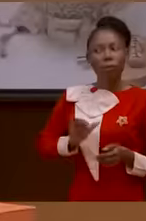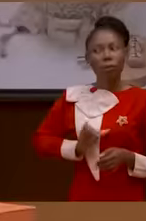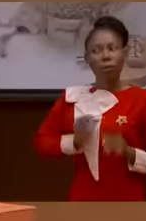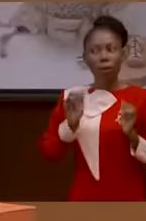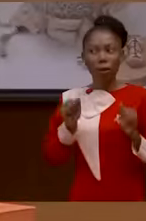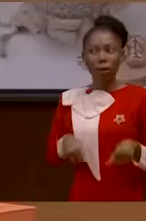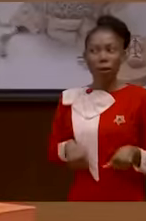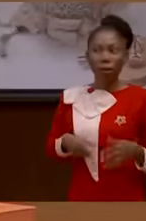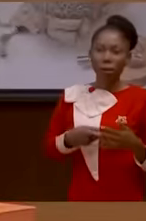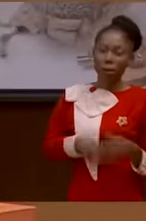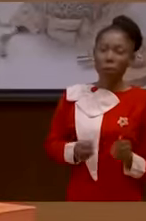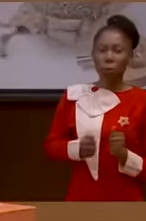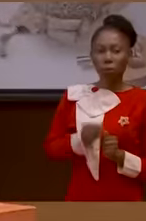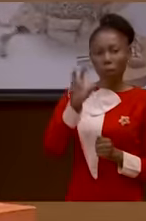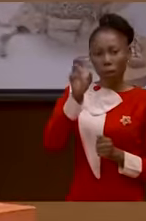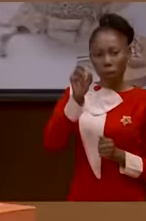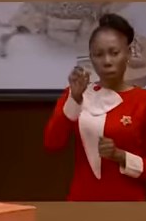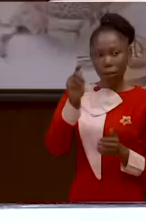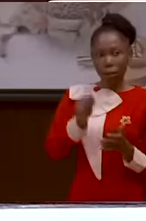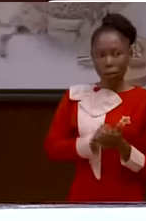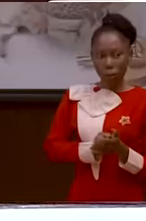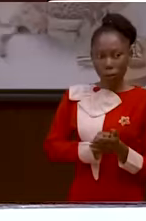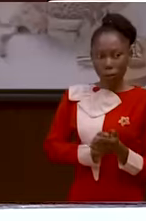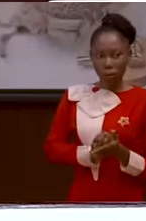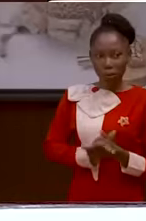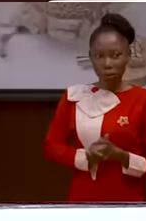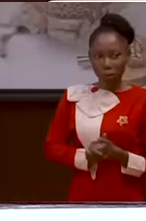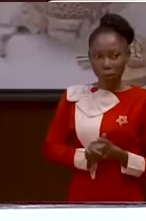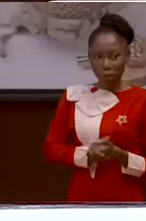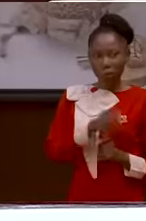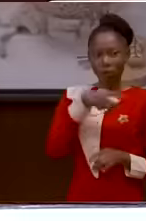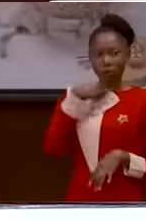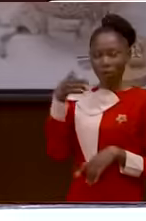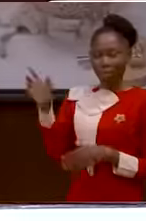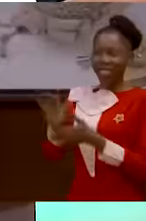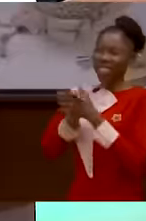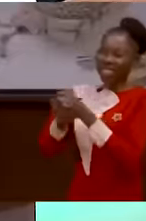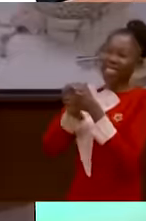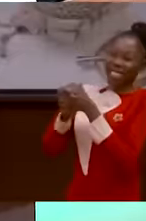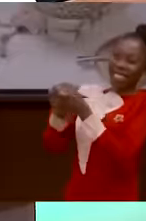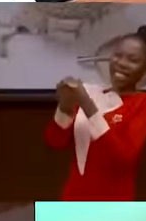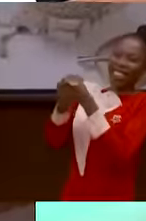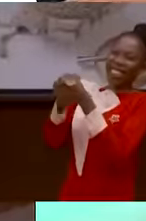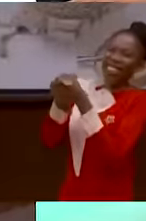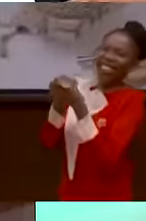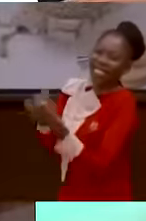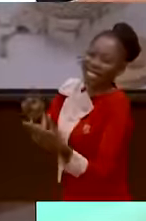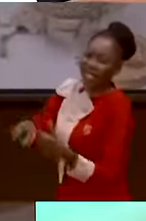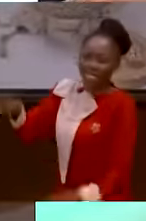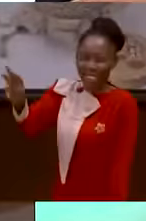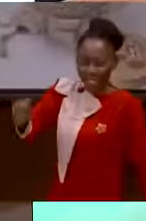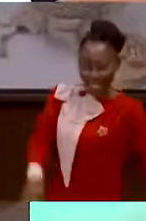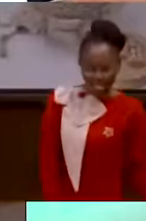I can be paying 30,000 anyway. First of all, let me say congratulations to you.